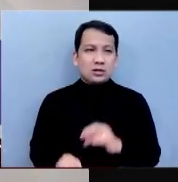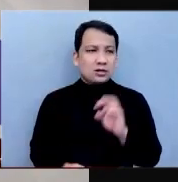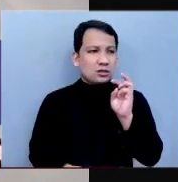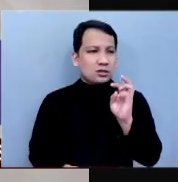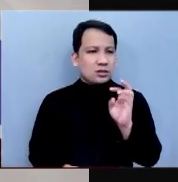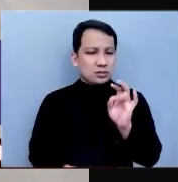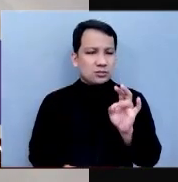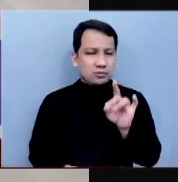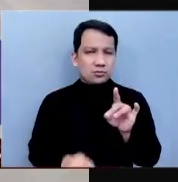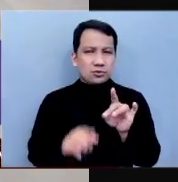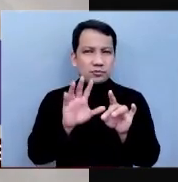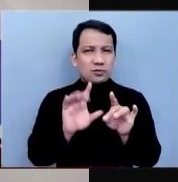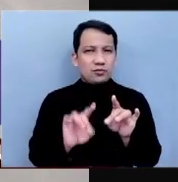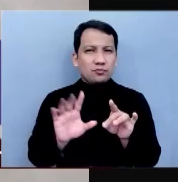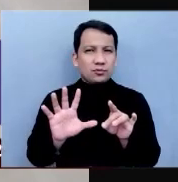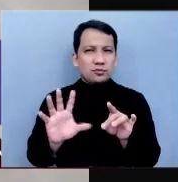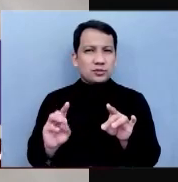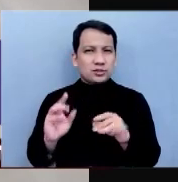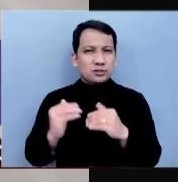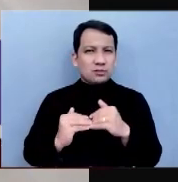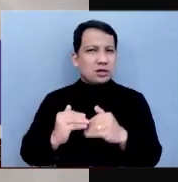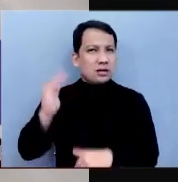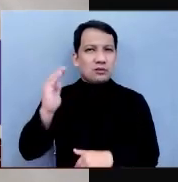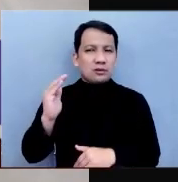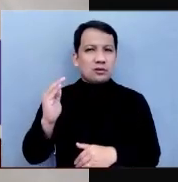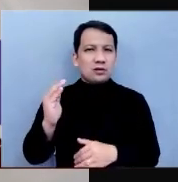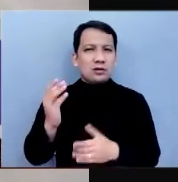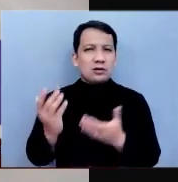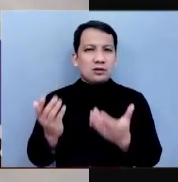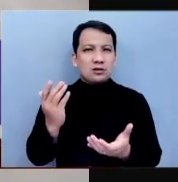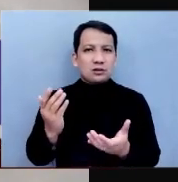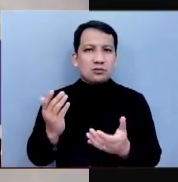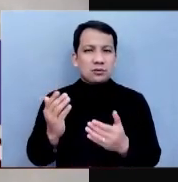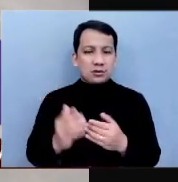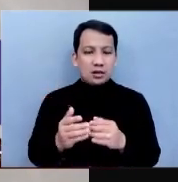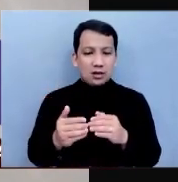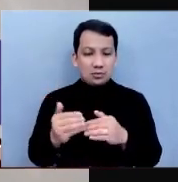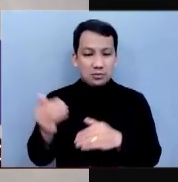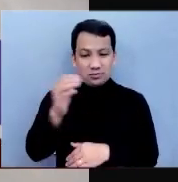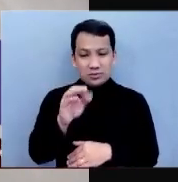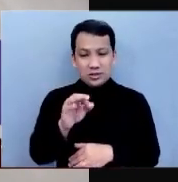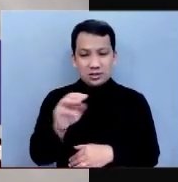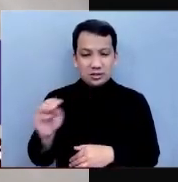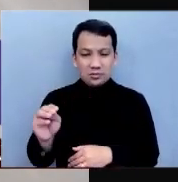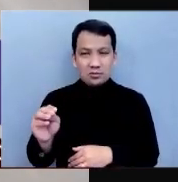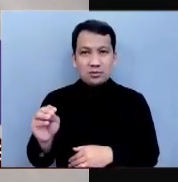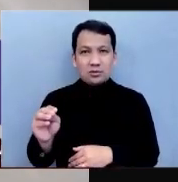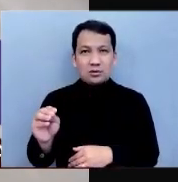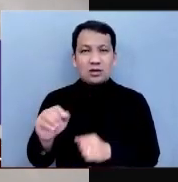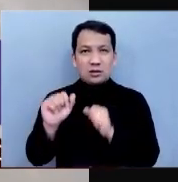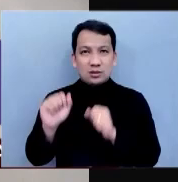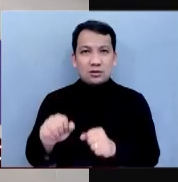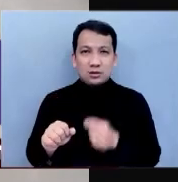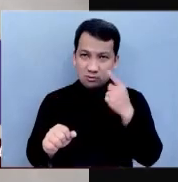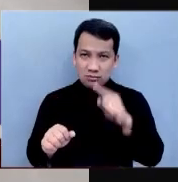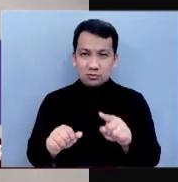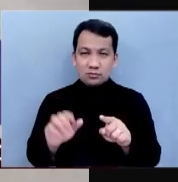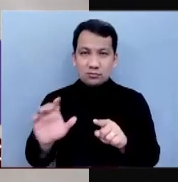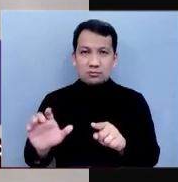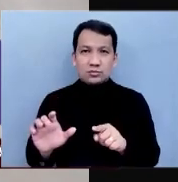7.62, 5.56, and other high caliber above 9mm is supposed to be for